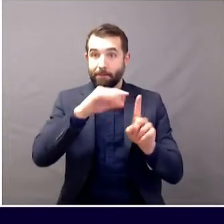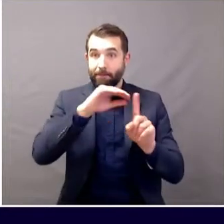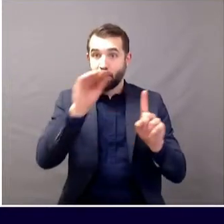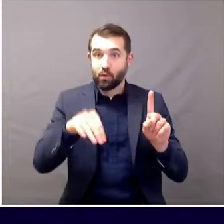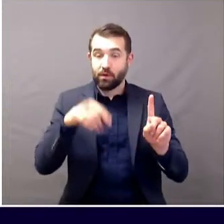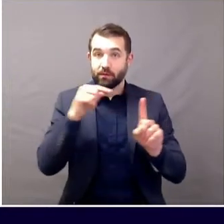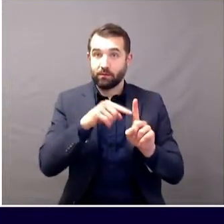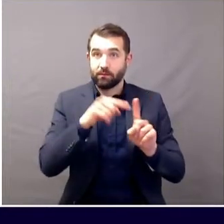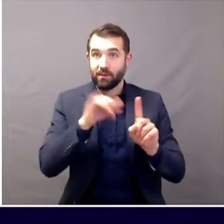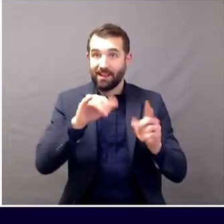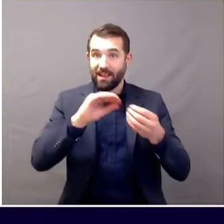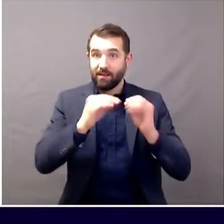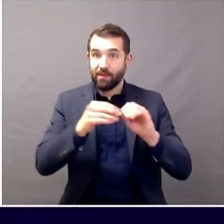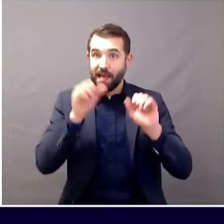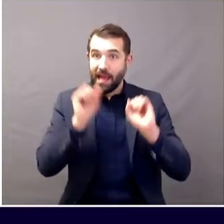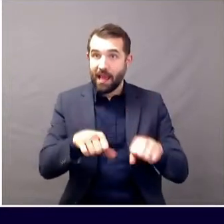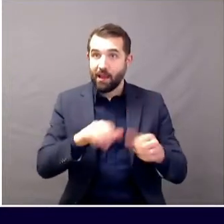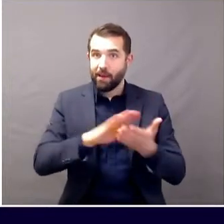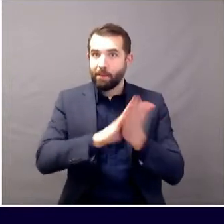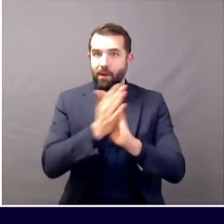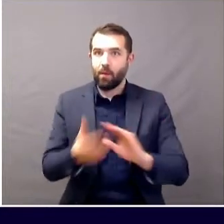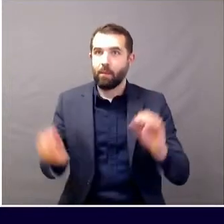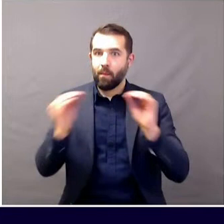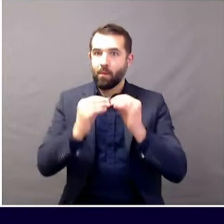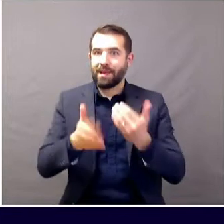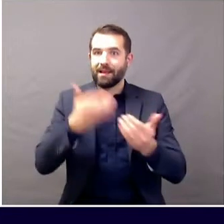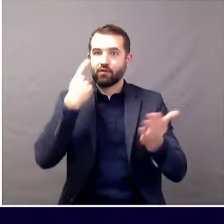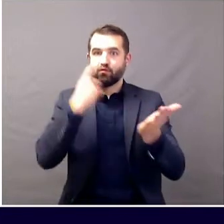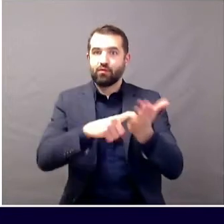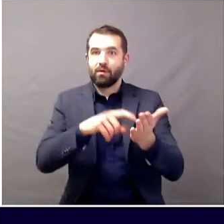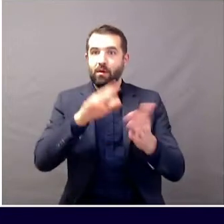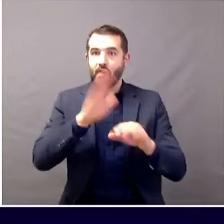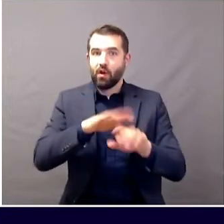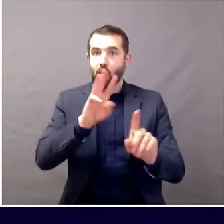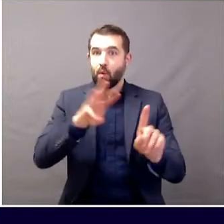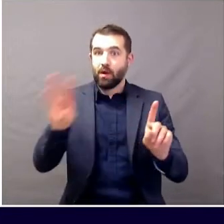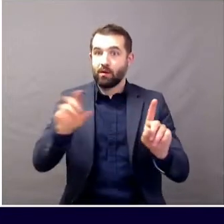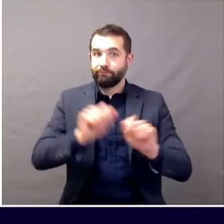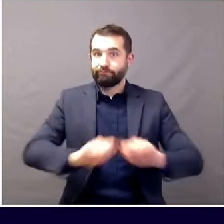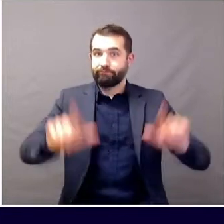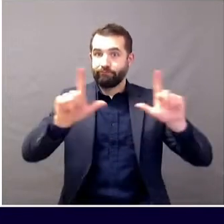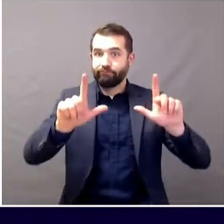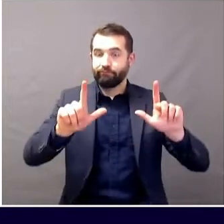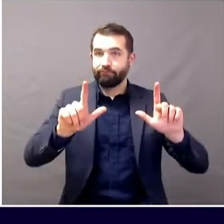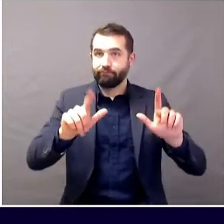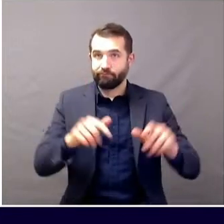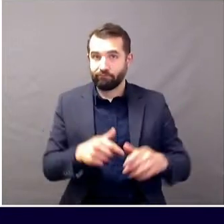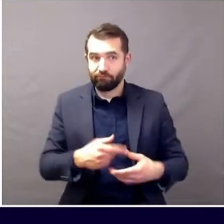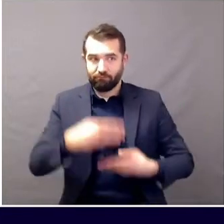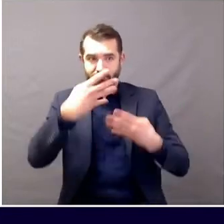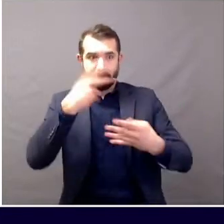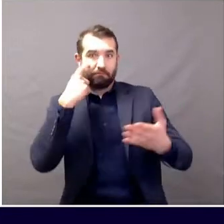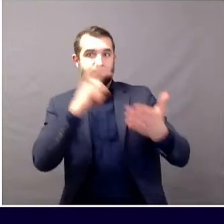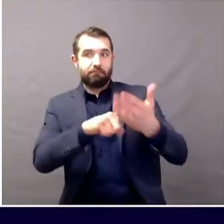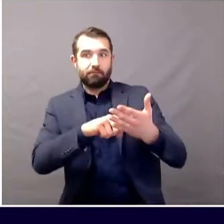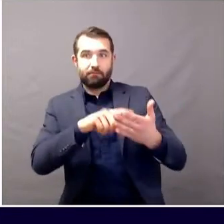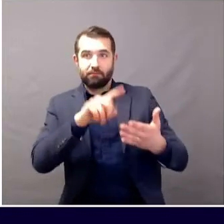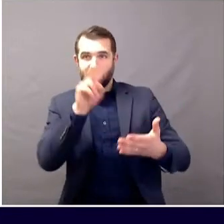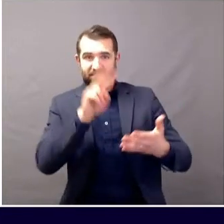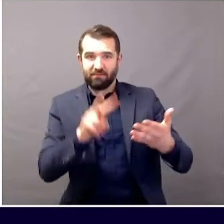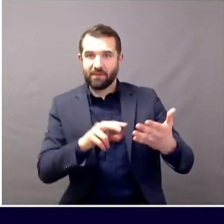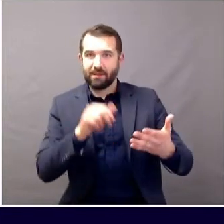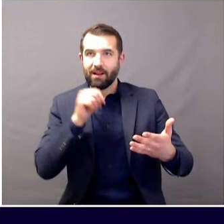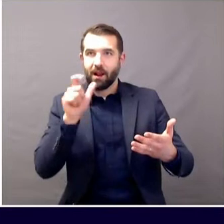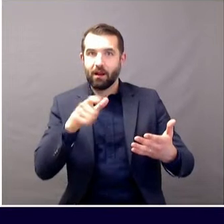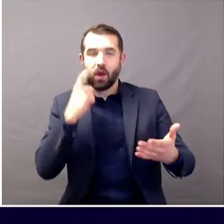on the website for people? And then is there any way that we can see that positivity rate for each county? Because a lot of